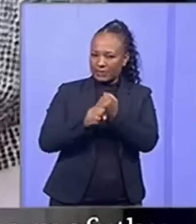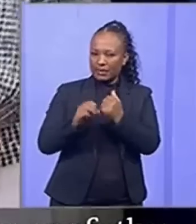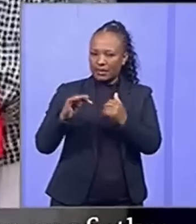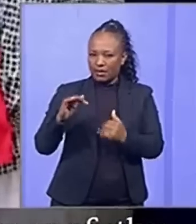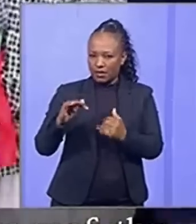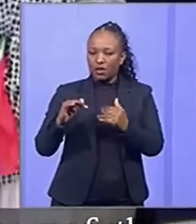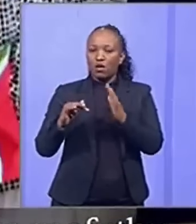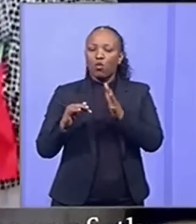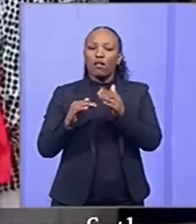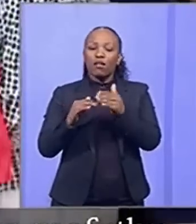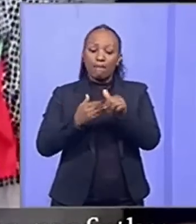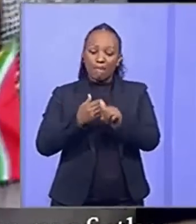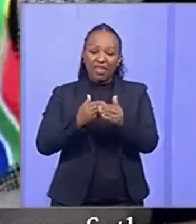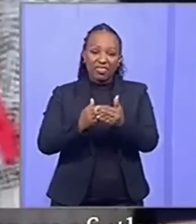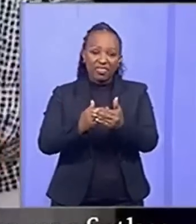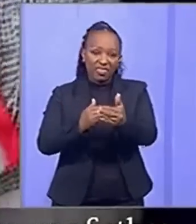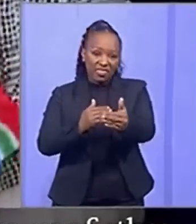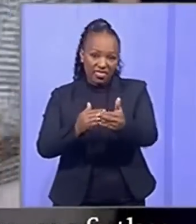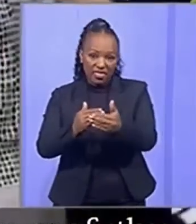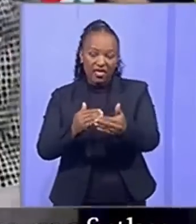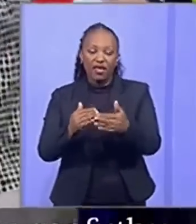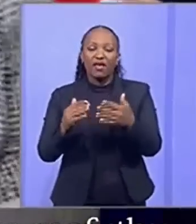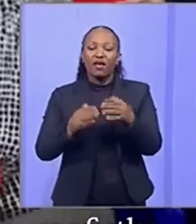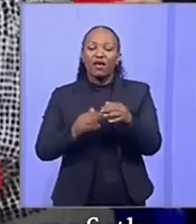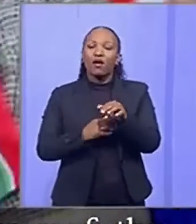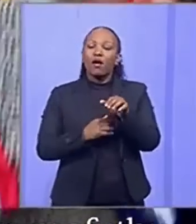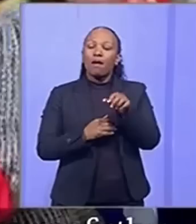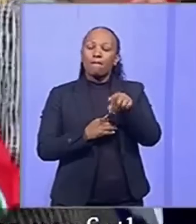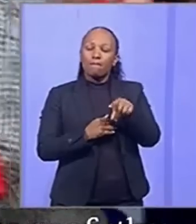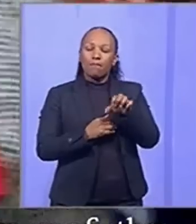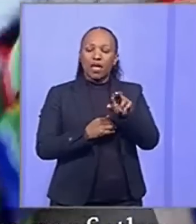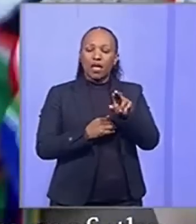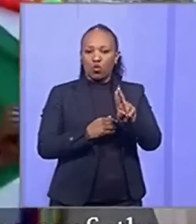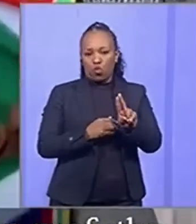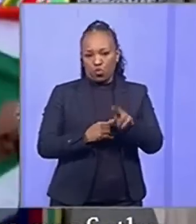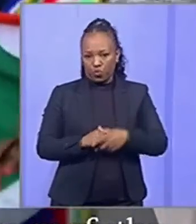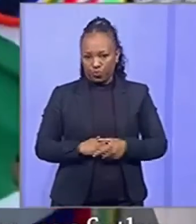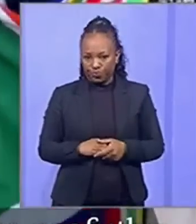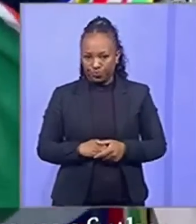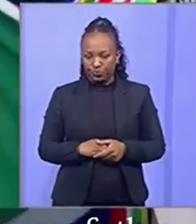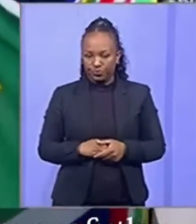le motso le mongkgweding ena motsemoholo wa Lima, Peru.